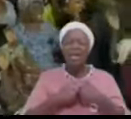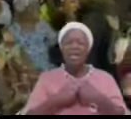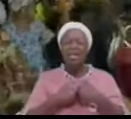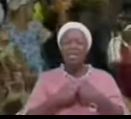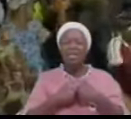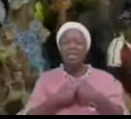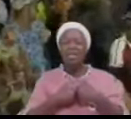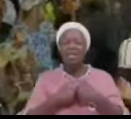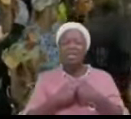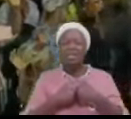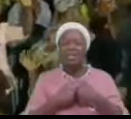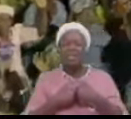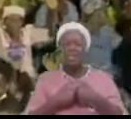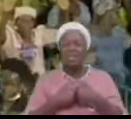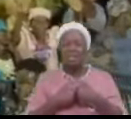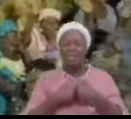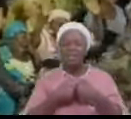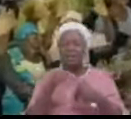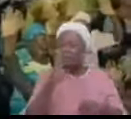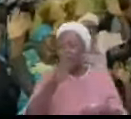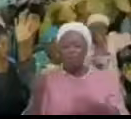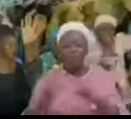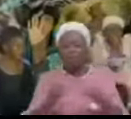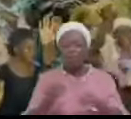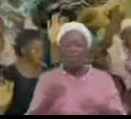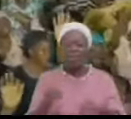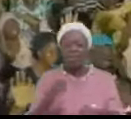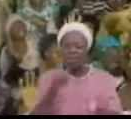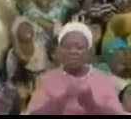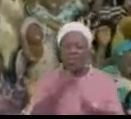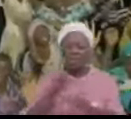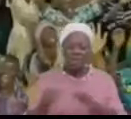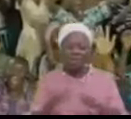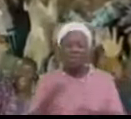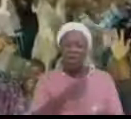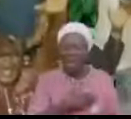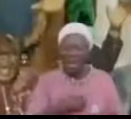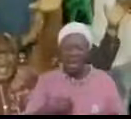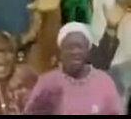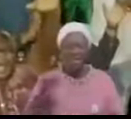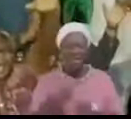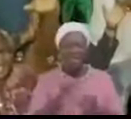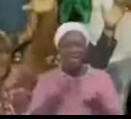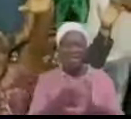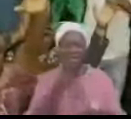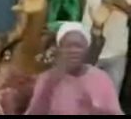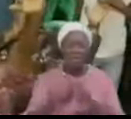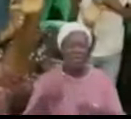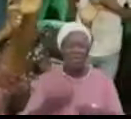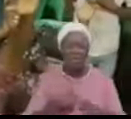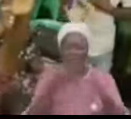In Jesus' name we pray.